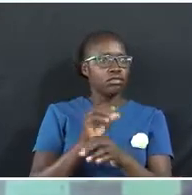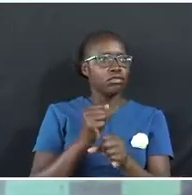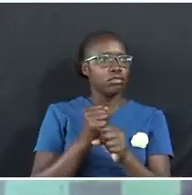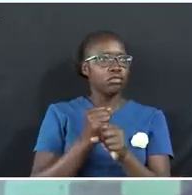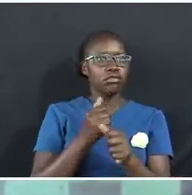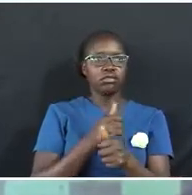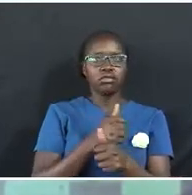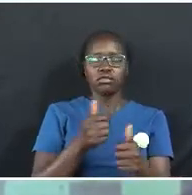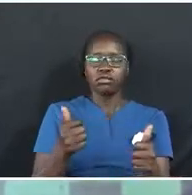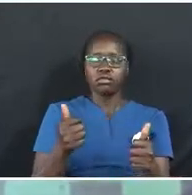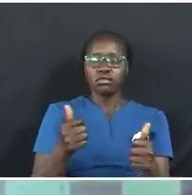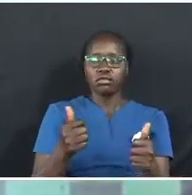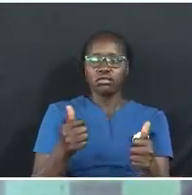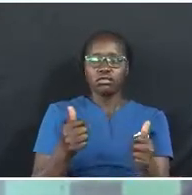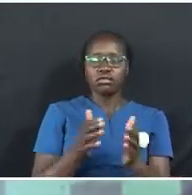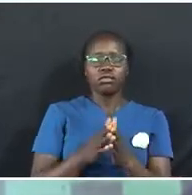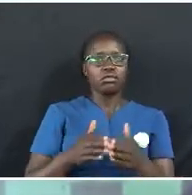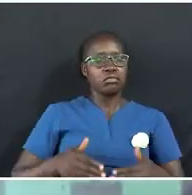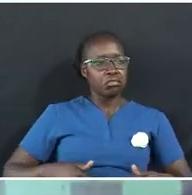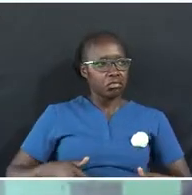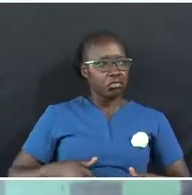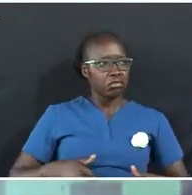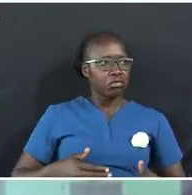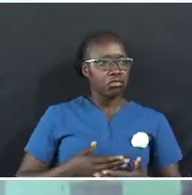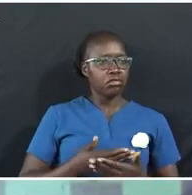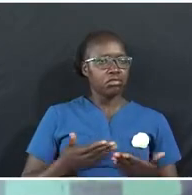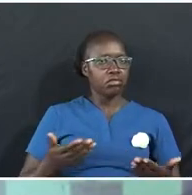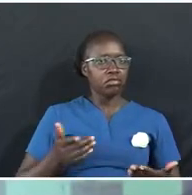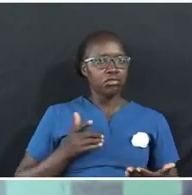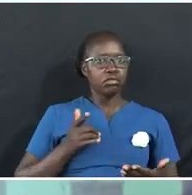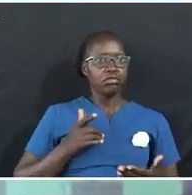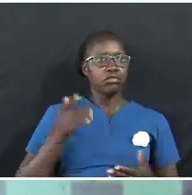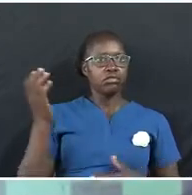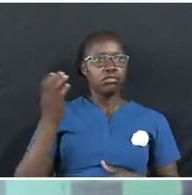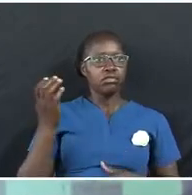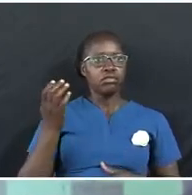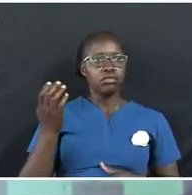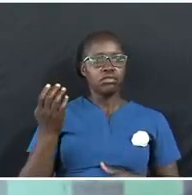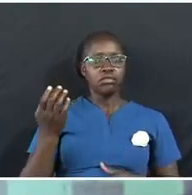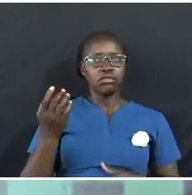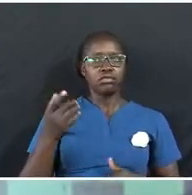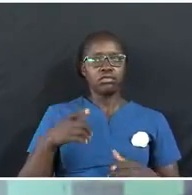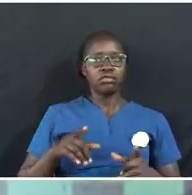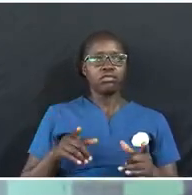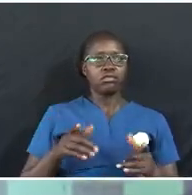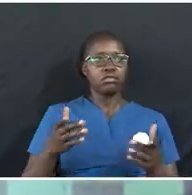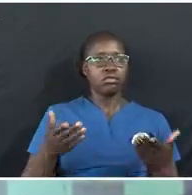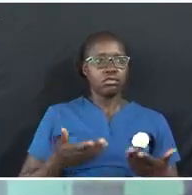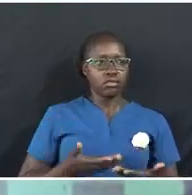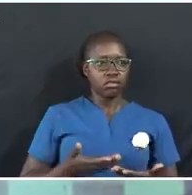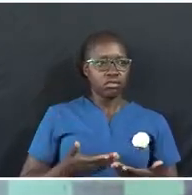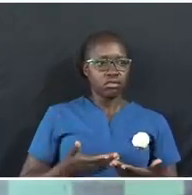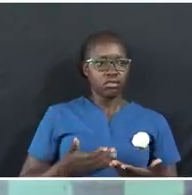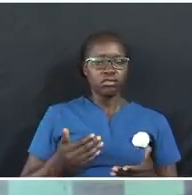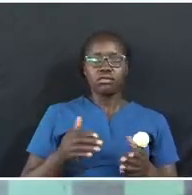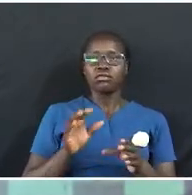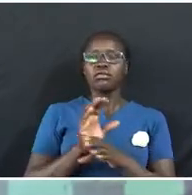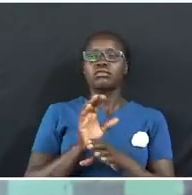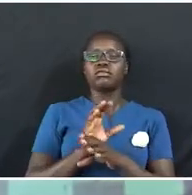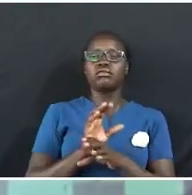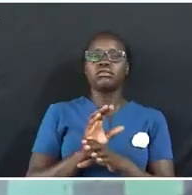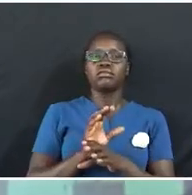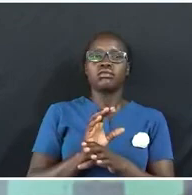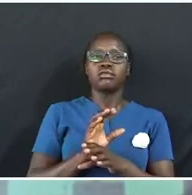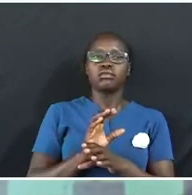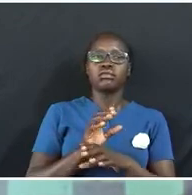evangelism. Let young men go and do evangelism. Let men bring the other men to the church. Just concentrate